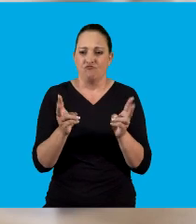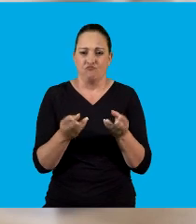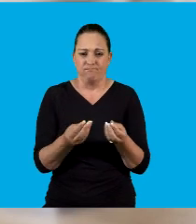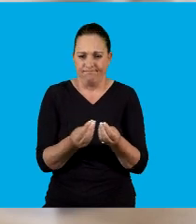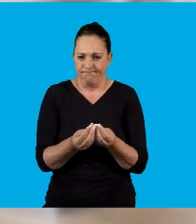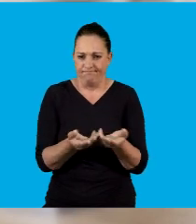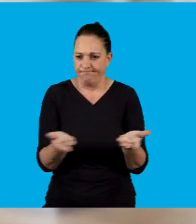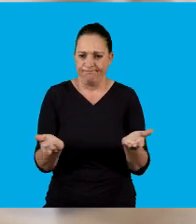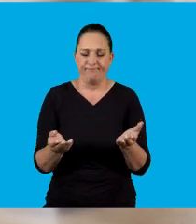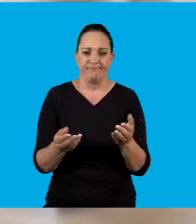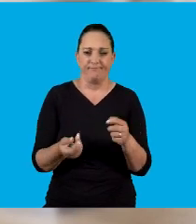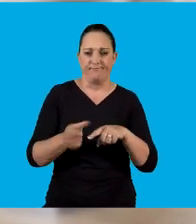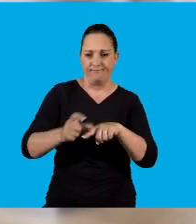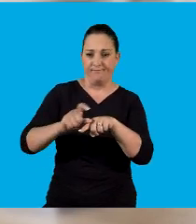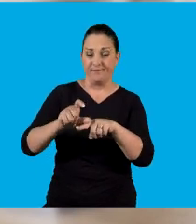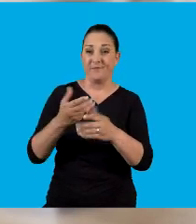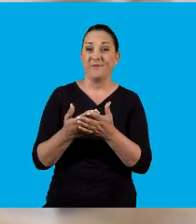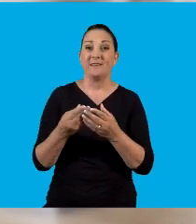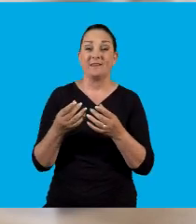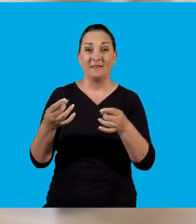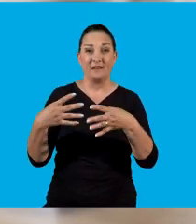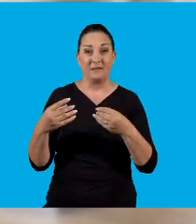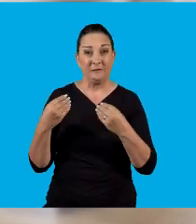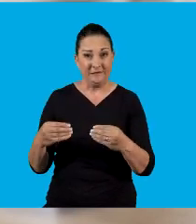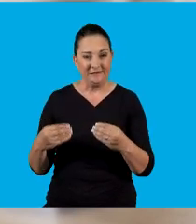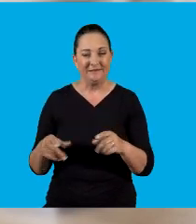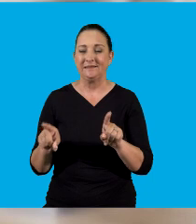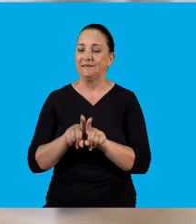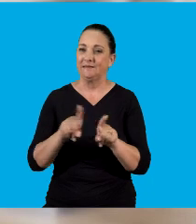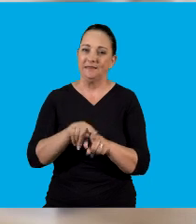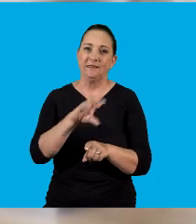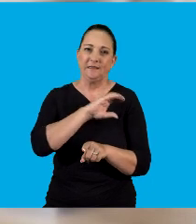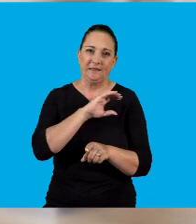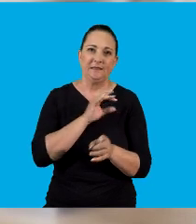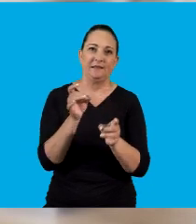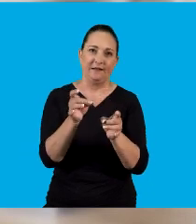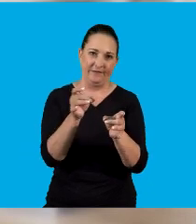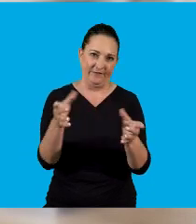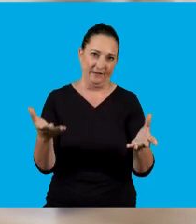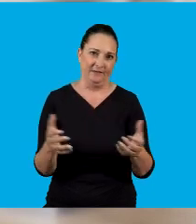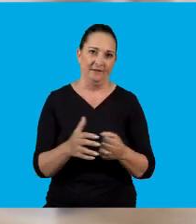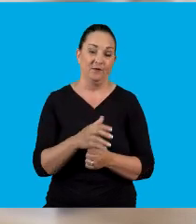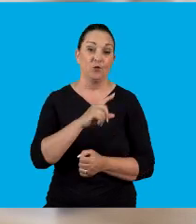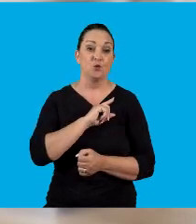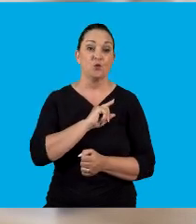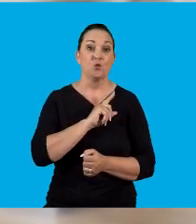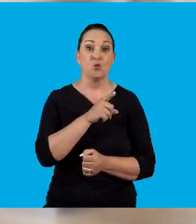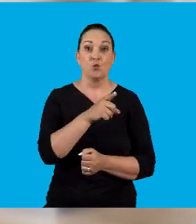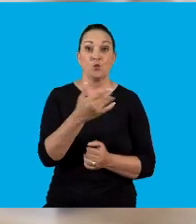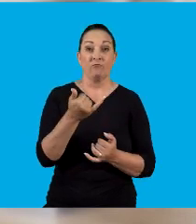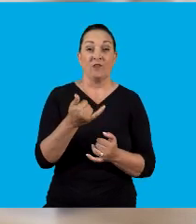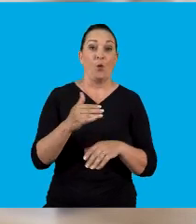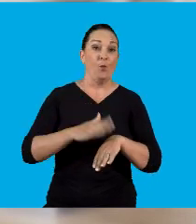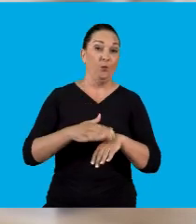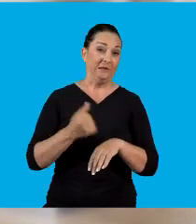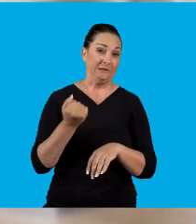goods and services does not only affect businesses, it also affects consumers, because now they'll be having less